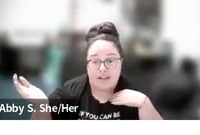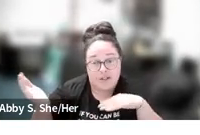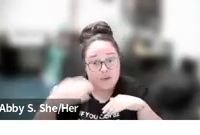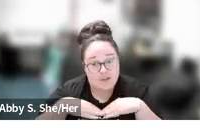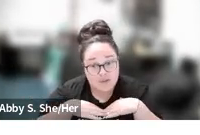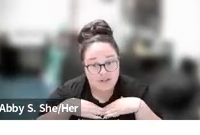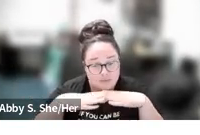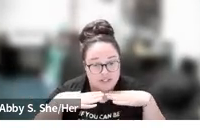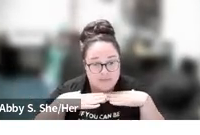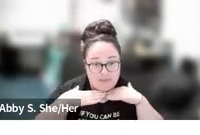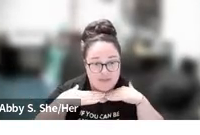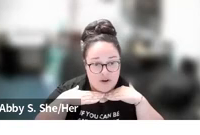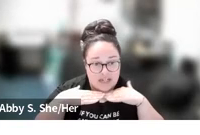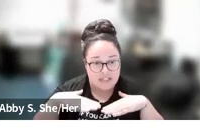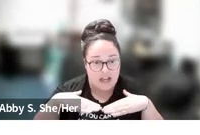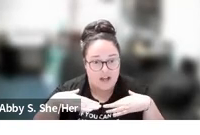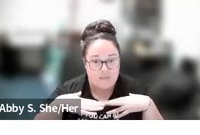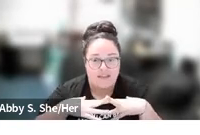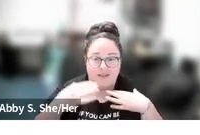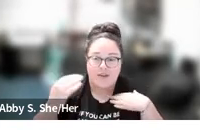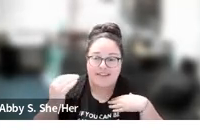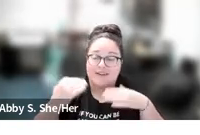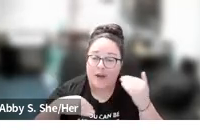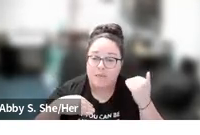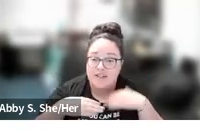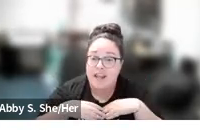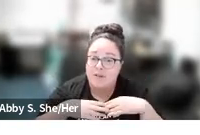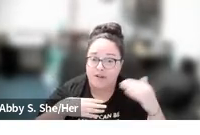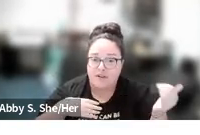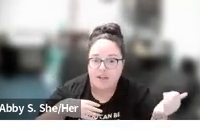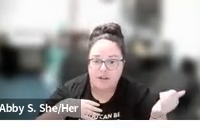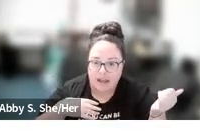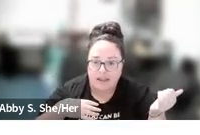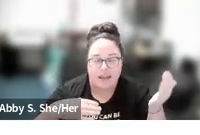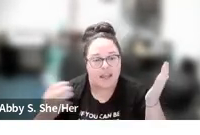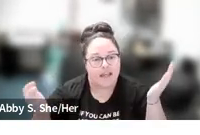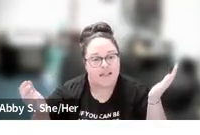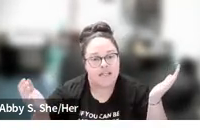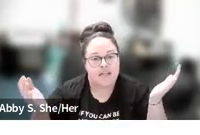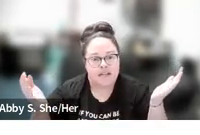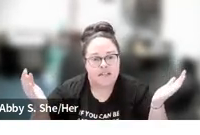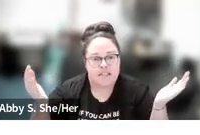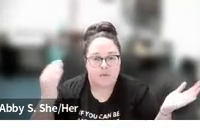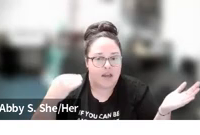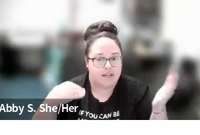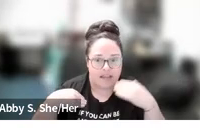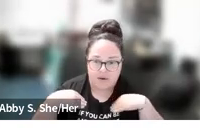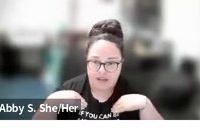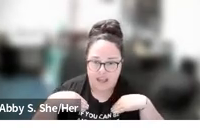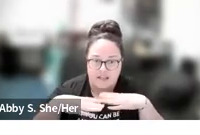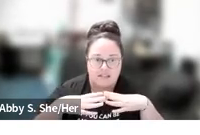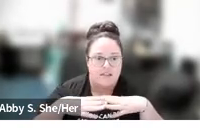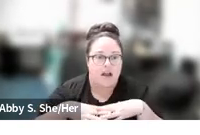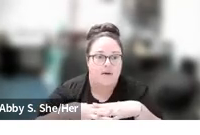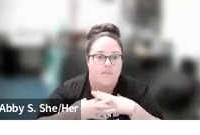something where I like to go to Google, which is my best friend, and you can look up the tablet you're looking to buy. And see what kind of layout